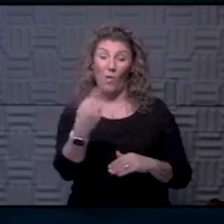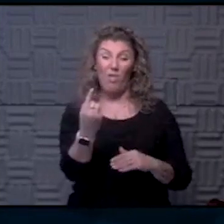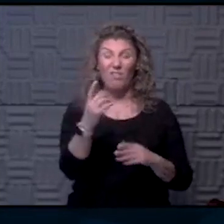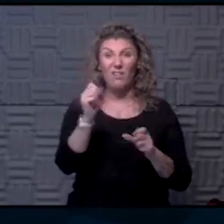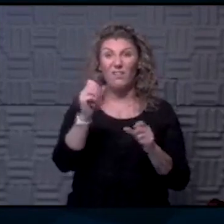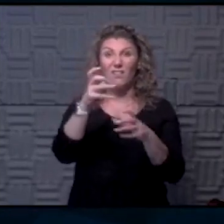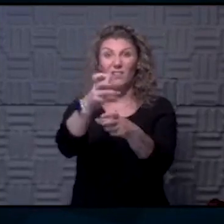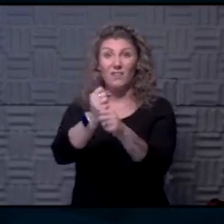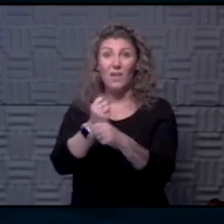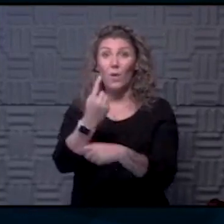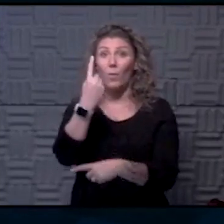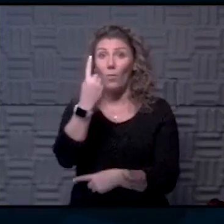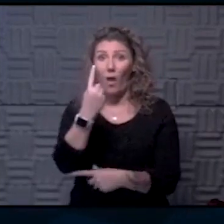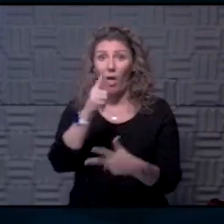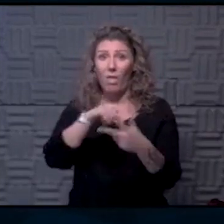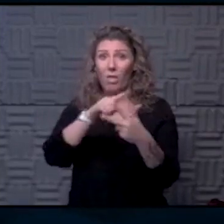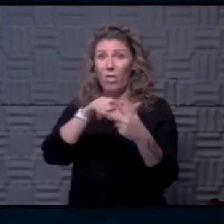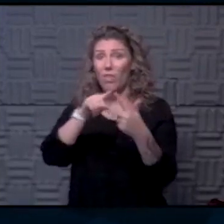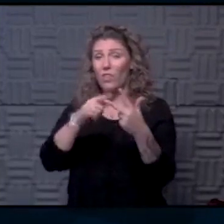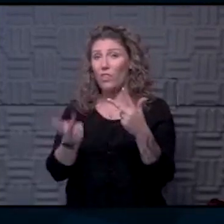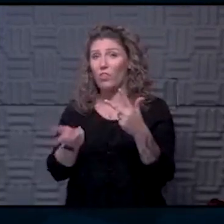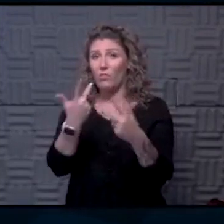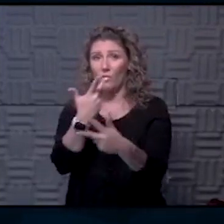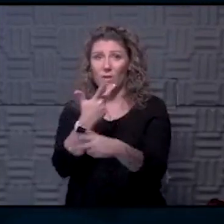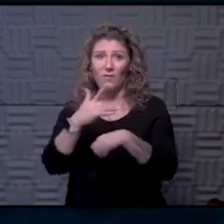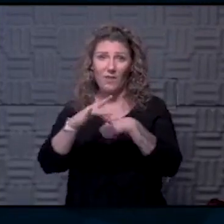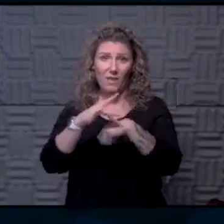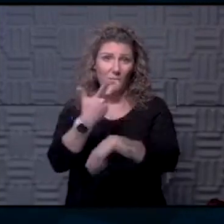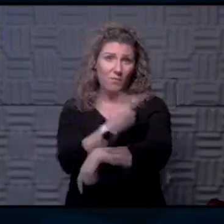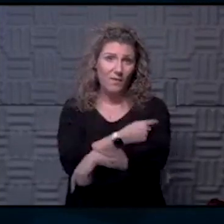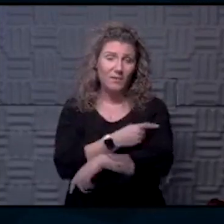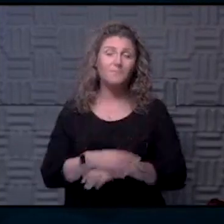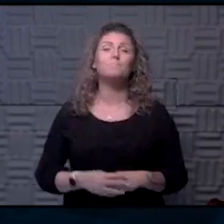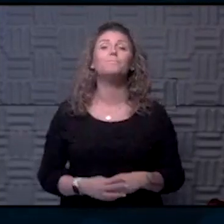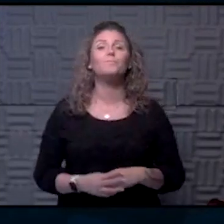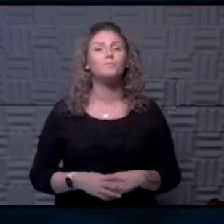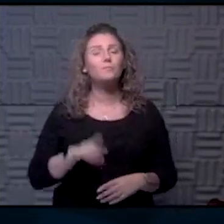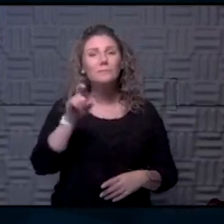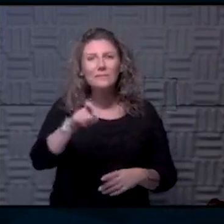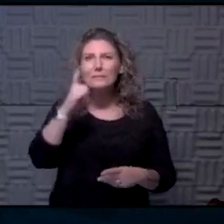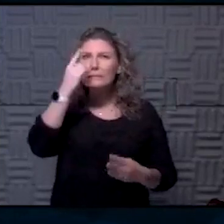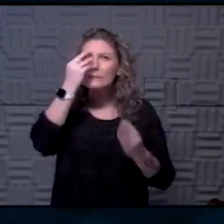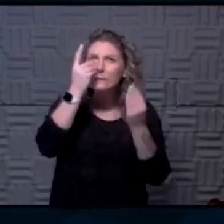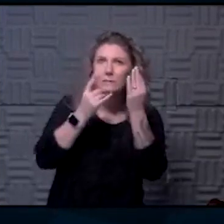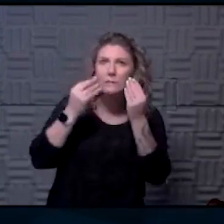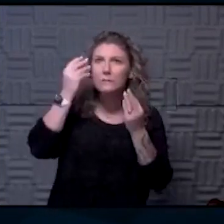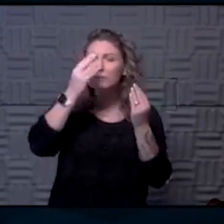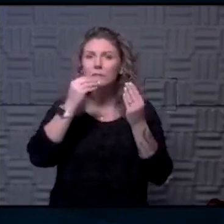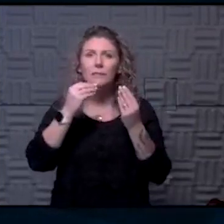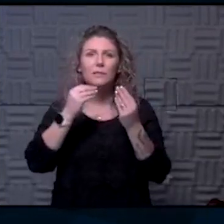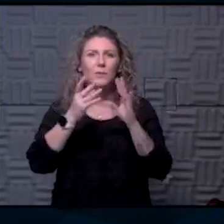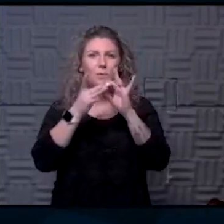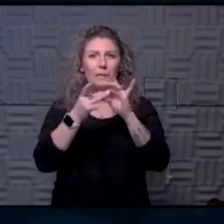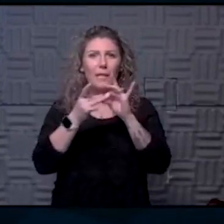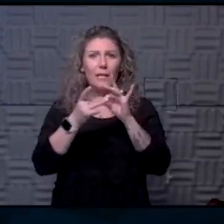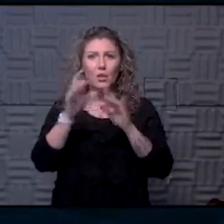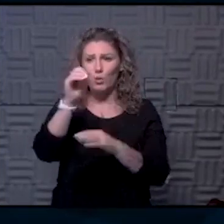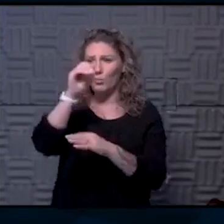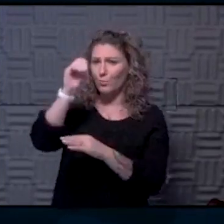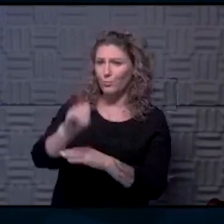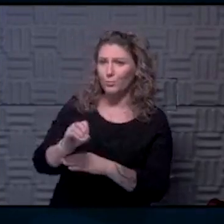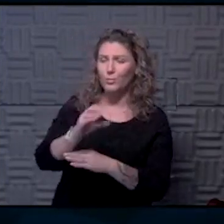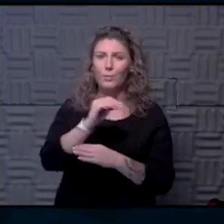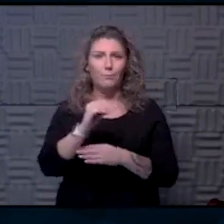can receive one of the 3 available vaccines. And so we have to take that into consideration when talking about the percent of the population that